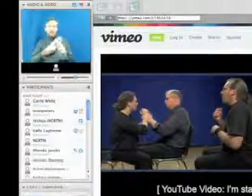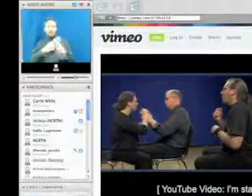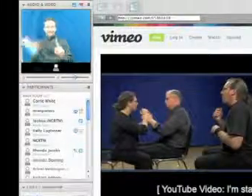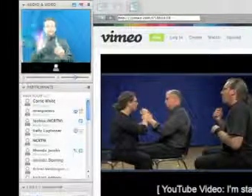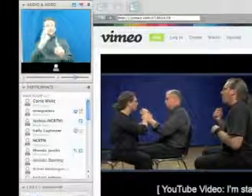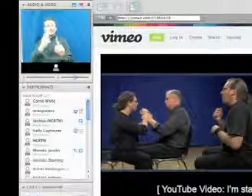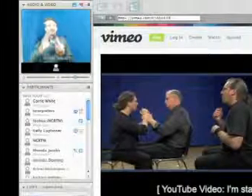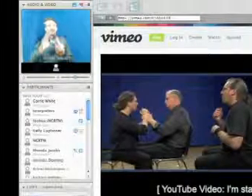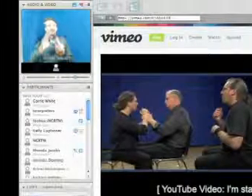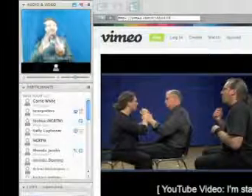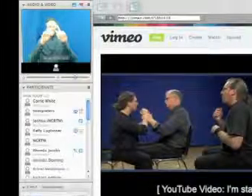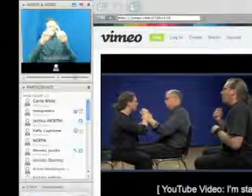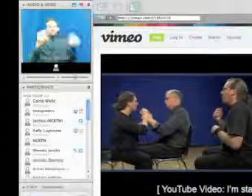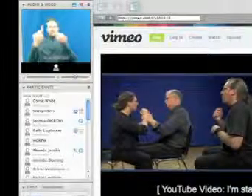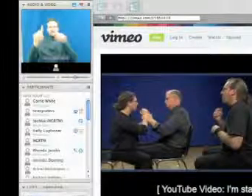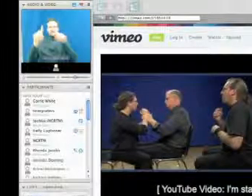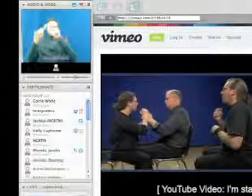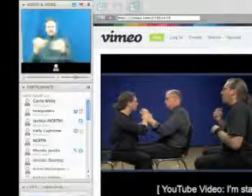on the right.